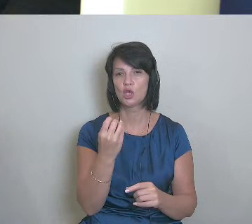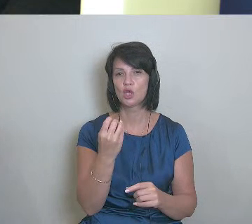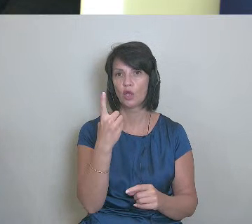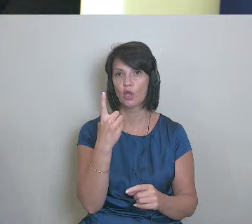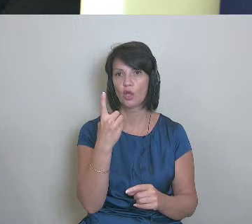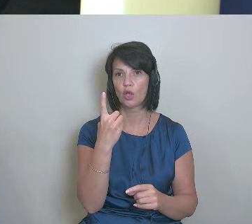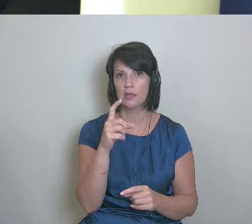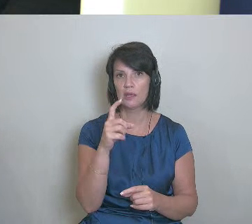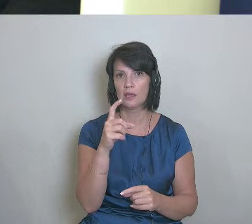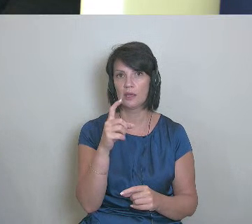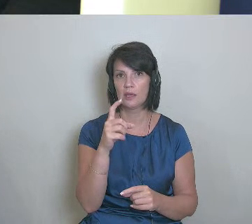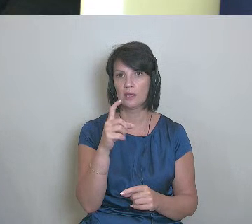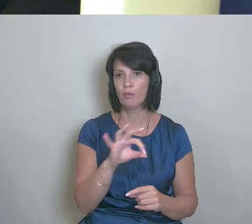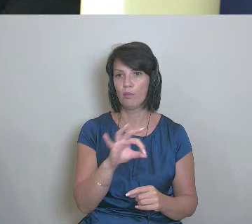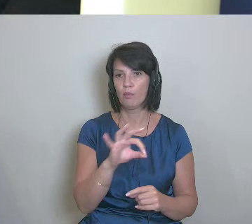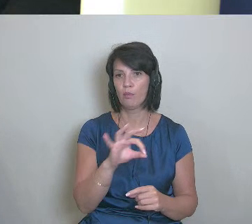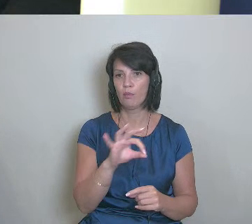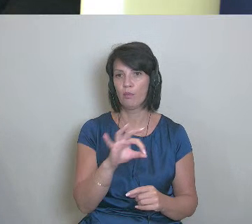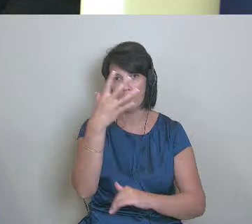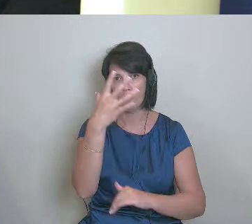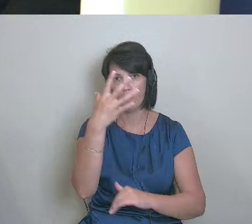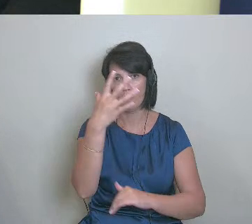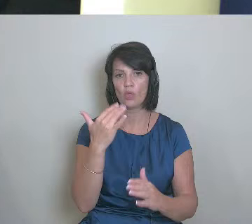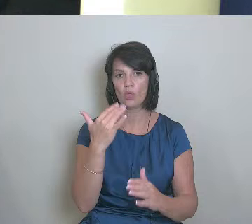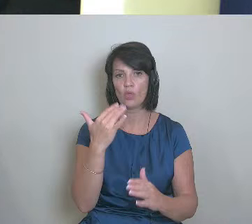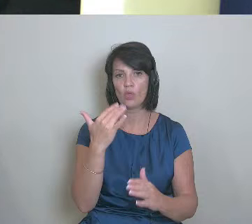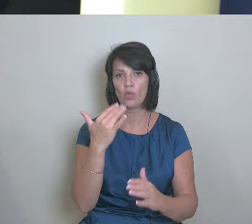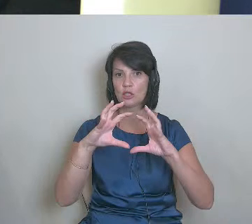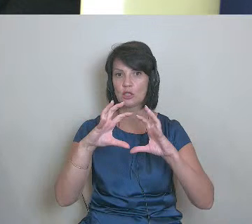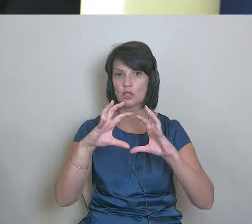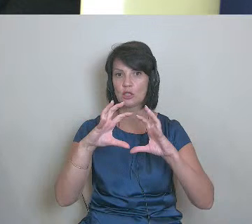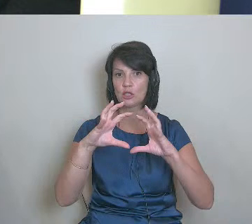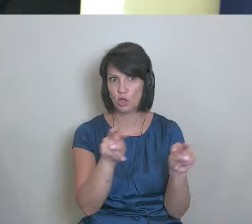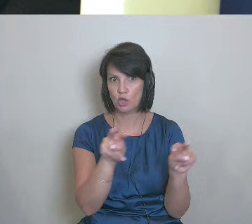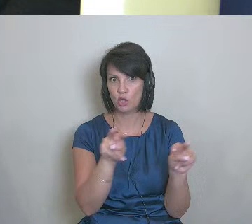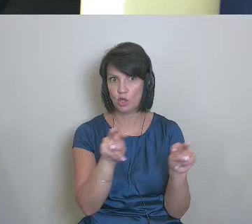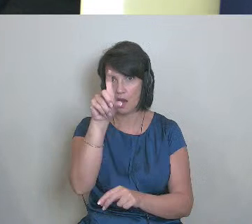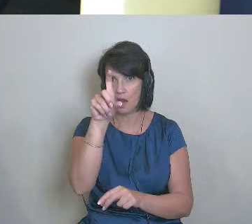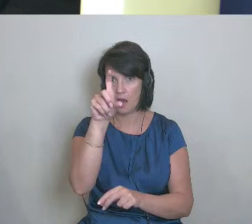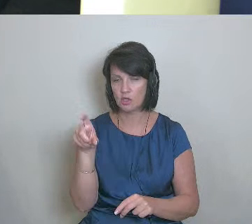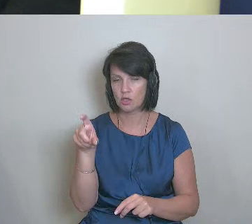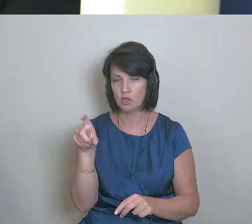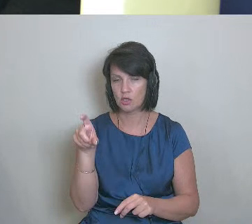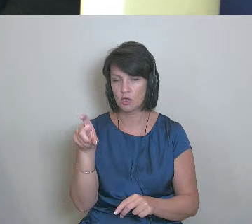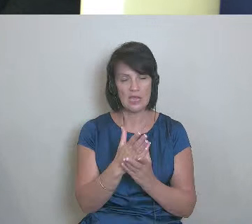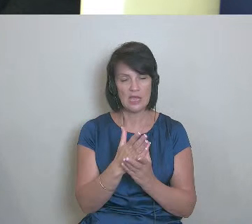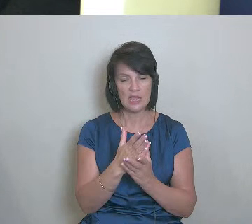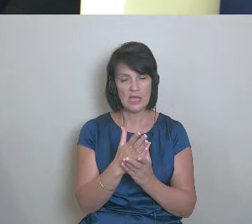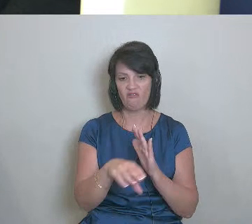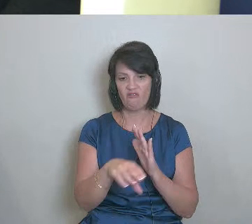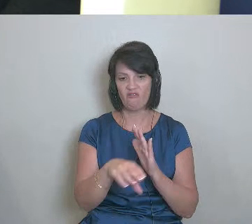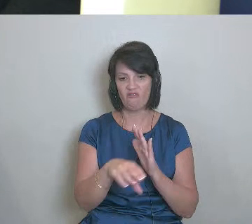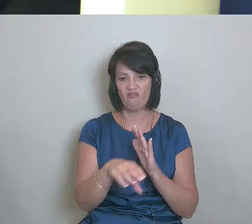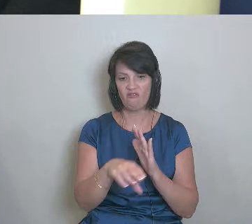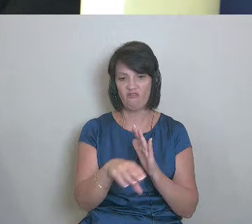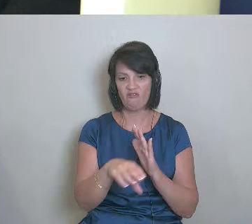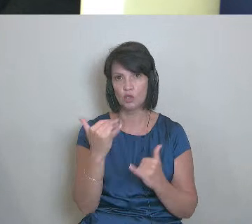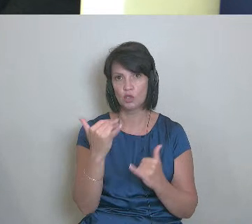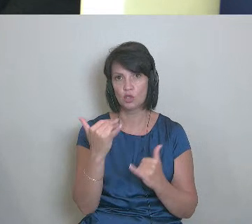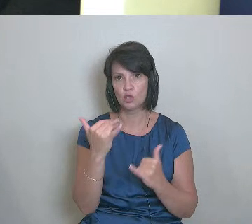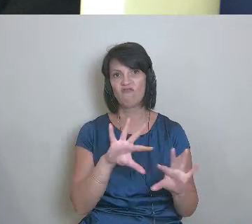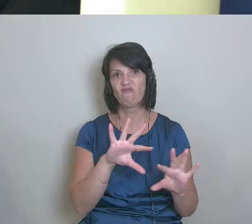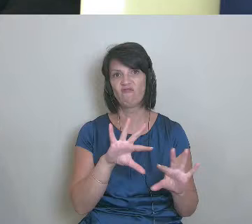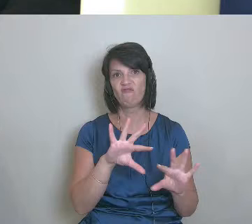premises and change the equipment. And there is another subject which we have not been discussed, the international